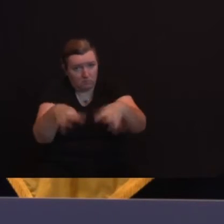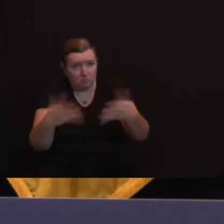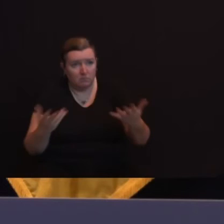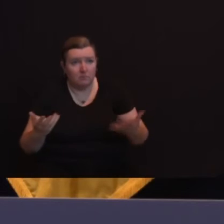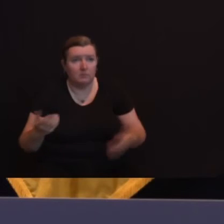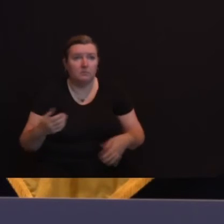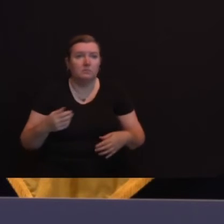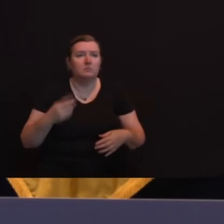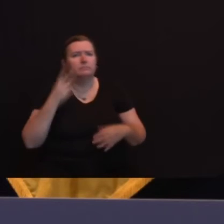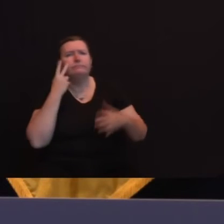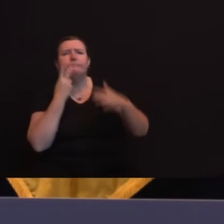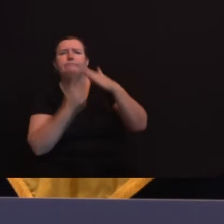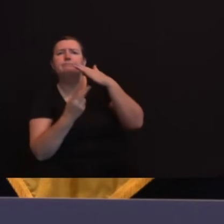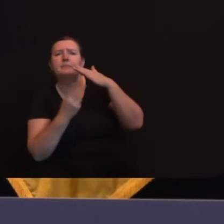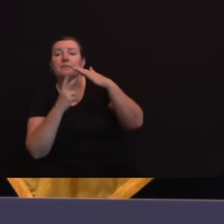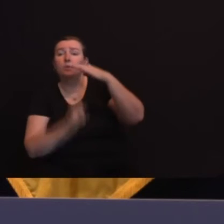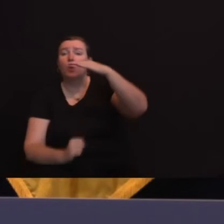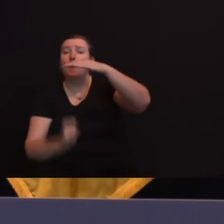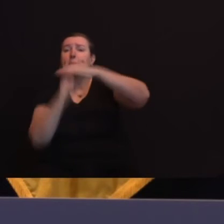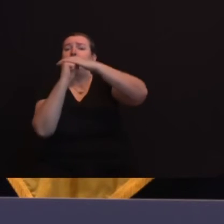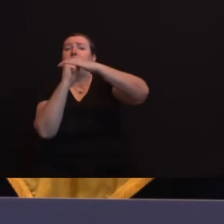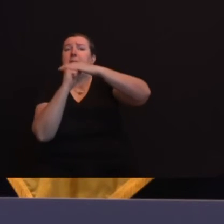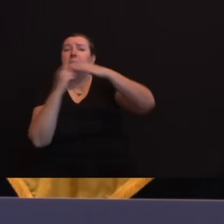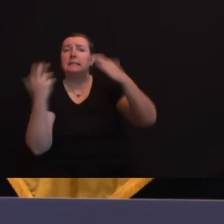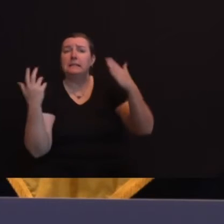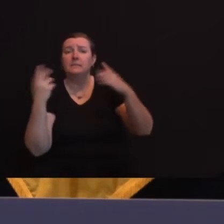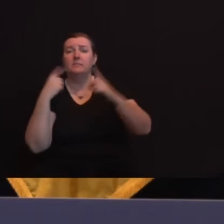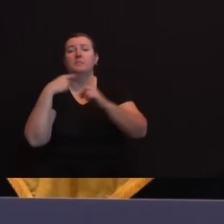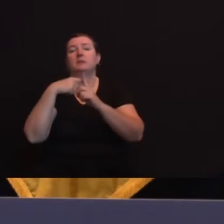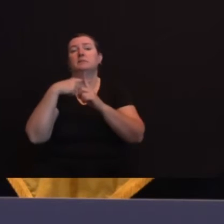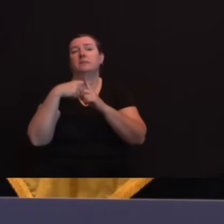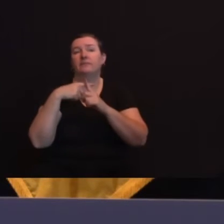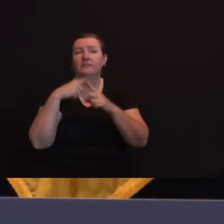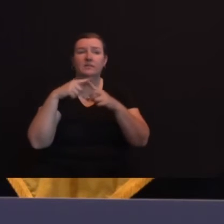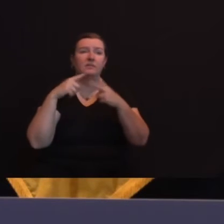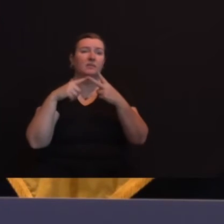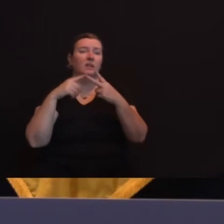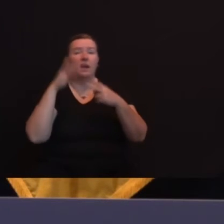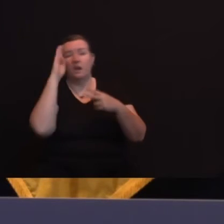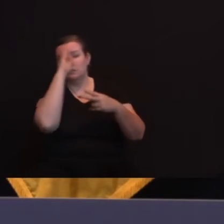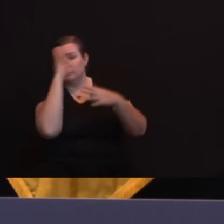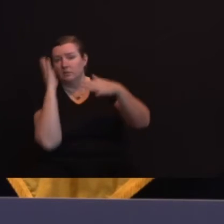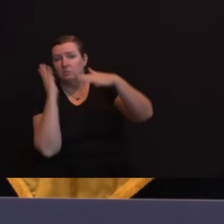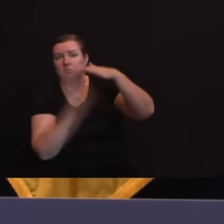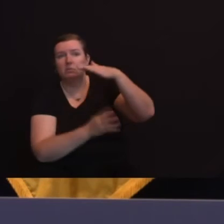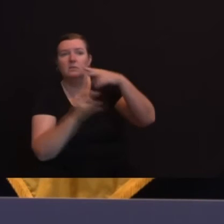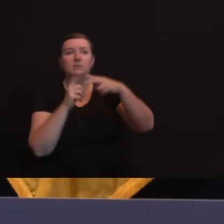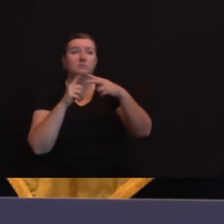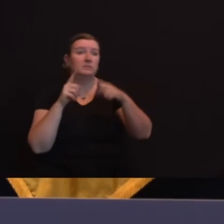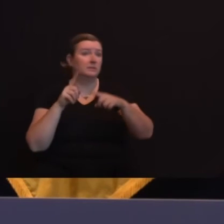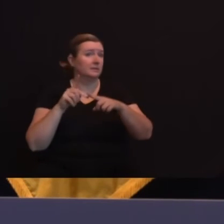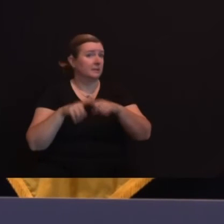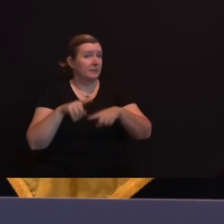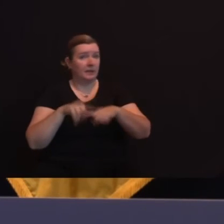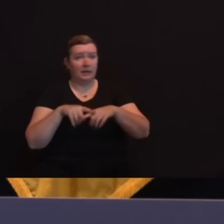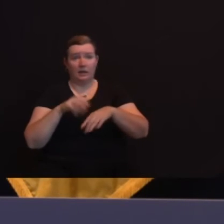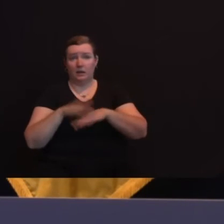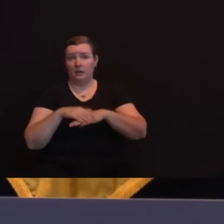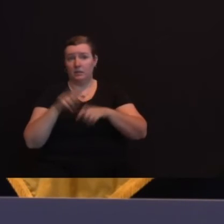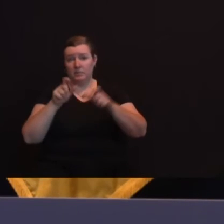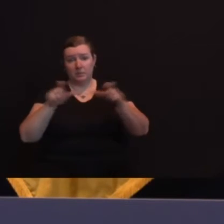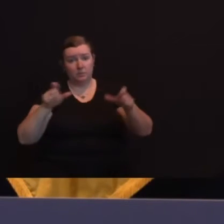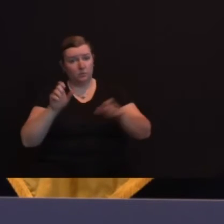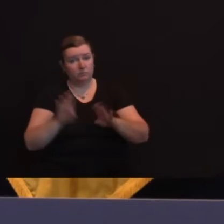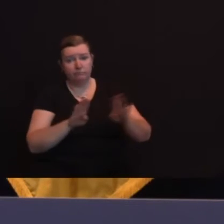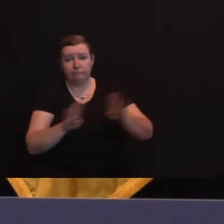peak, hospitalizations peak, and it depends on our behavior, and it depends on the model. Any color on that? And do you still feel like April